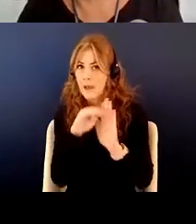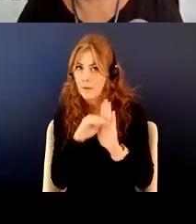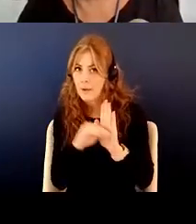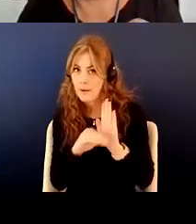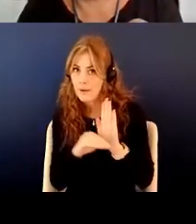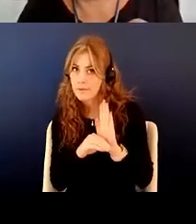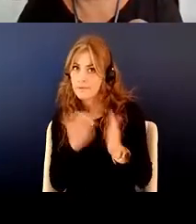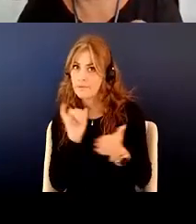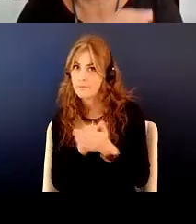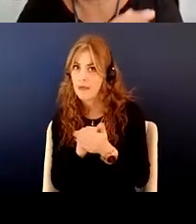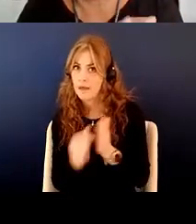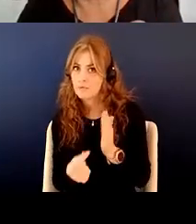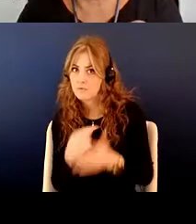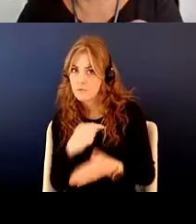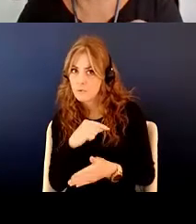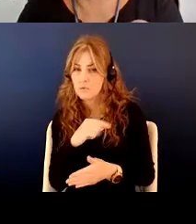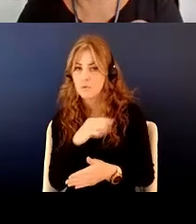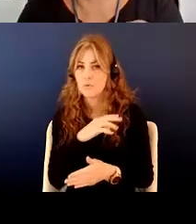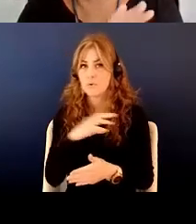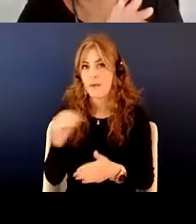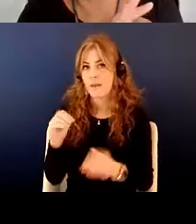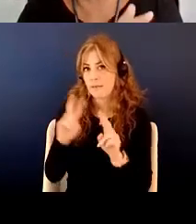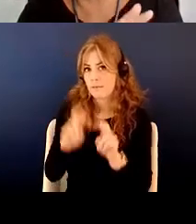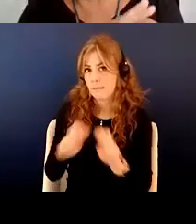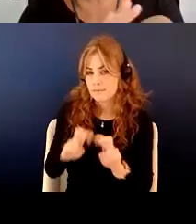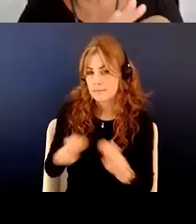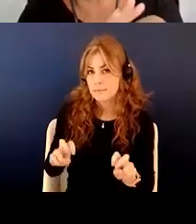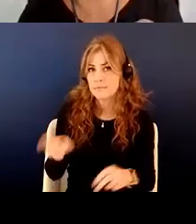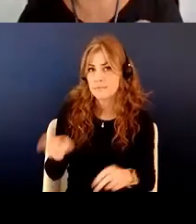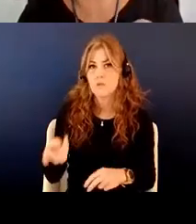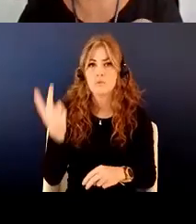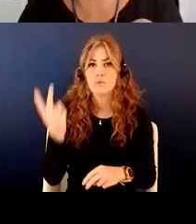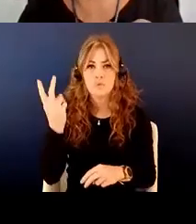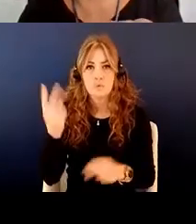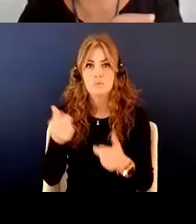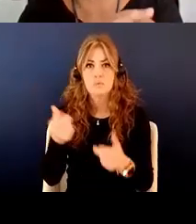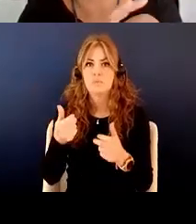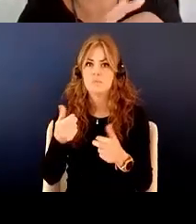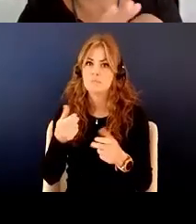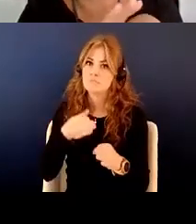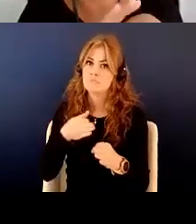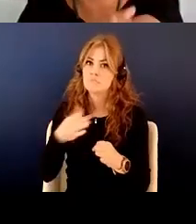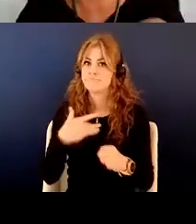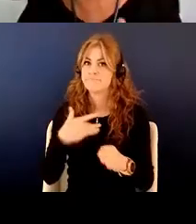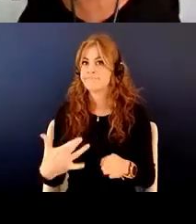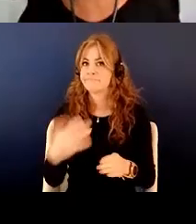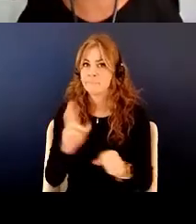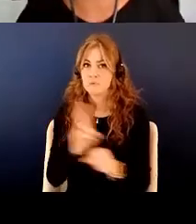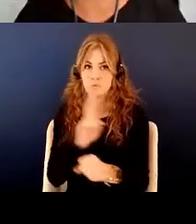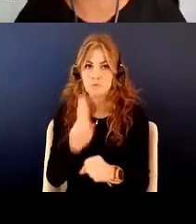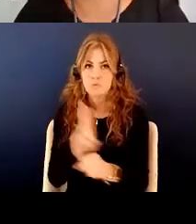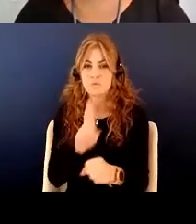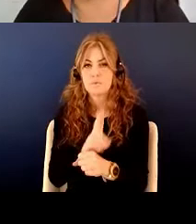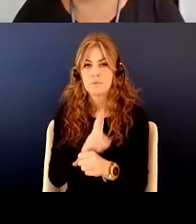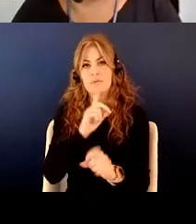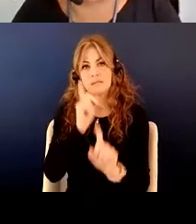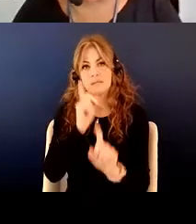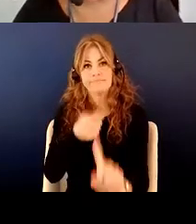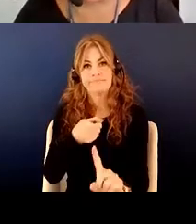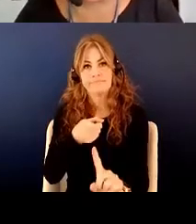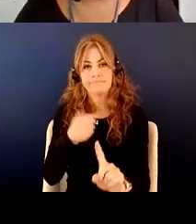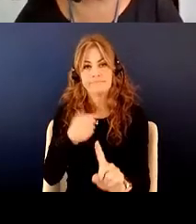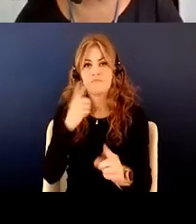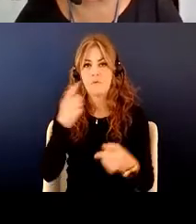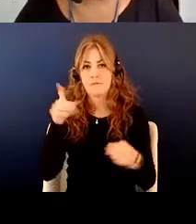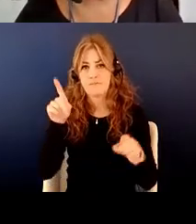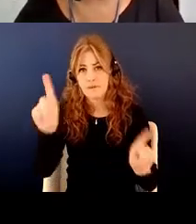systematic review and meta-analysis. And there are two major frameworks we use that are really directed more at